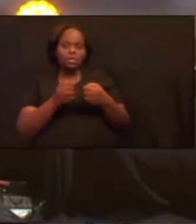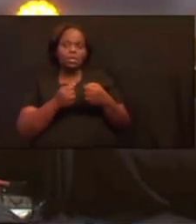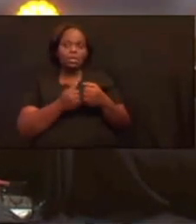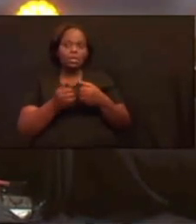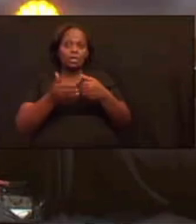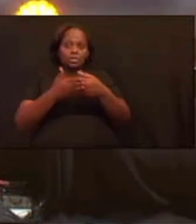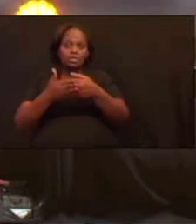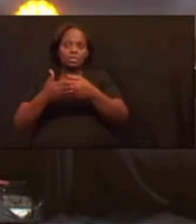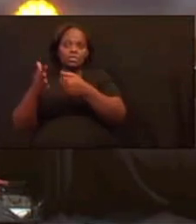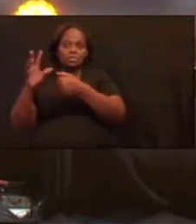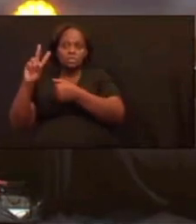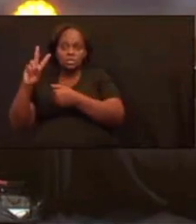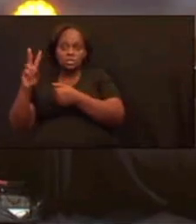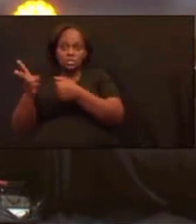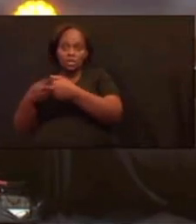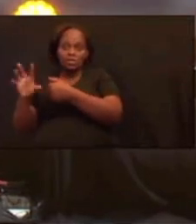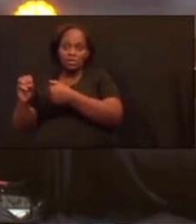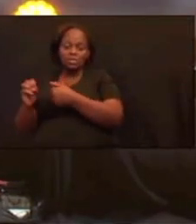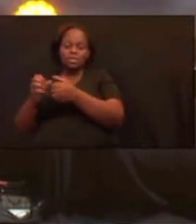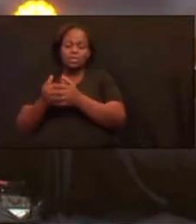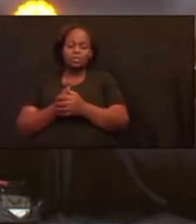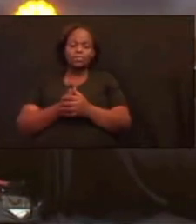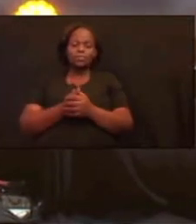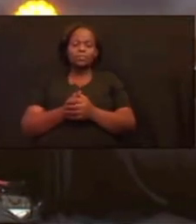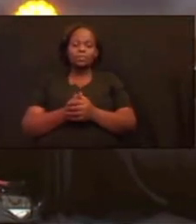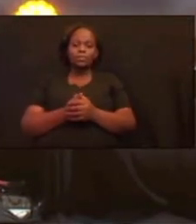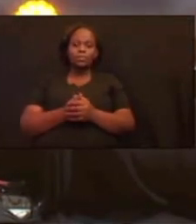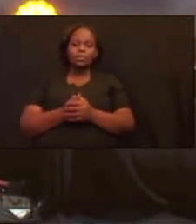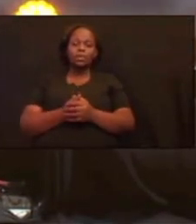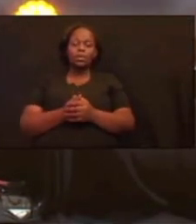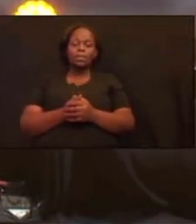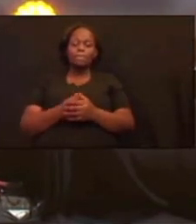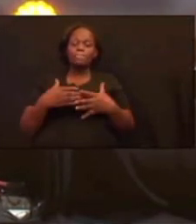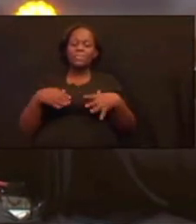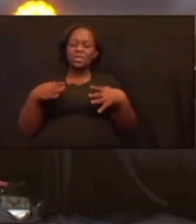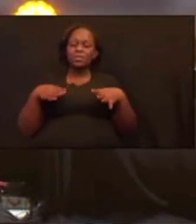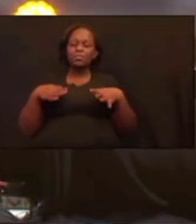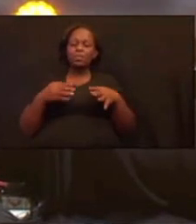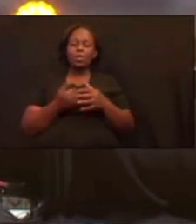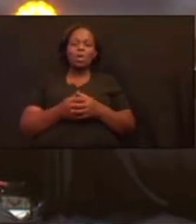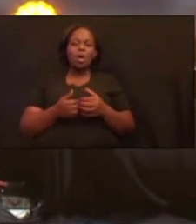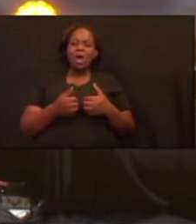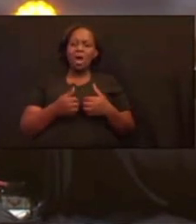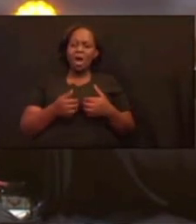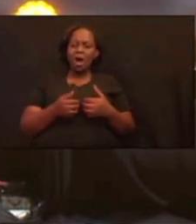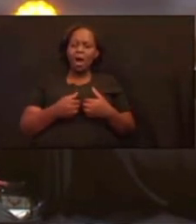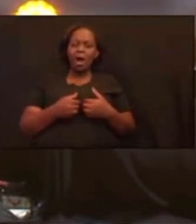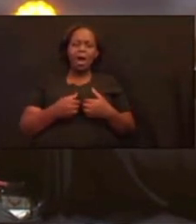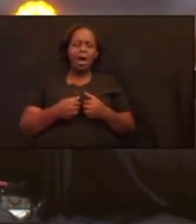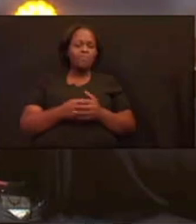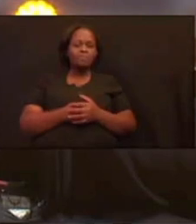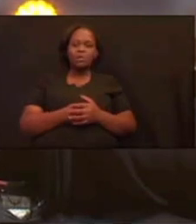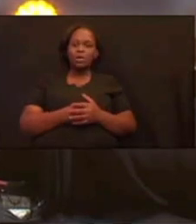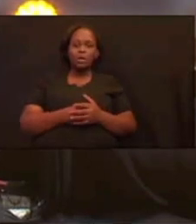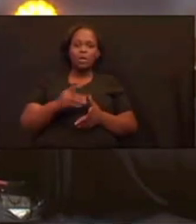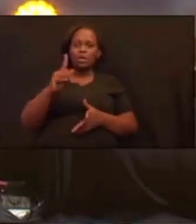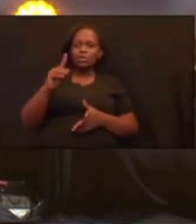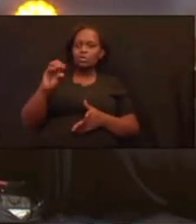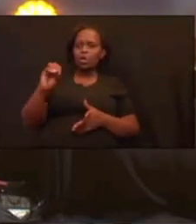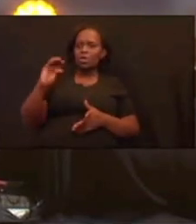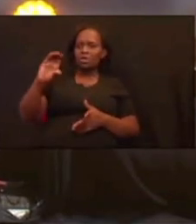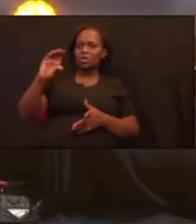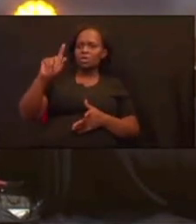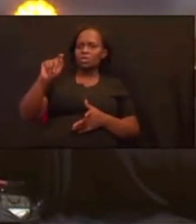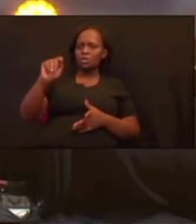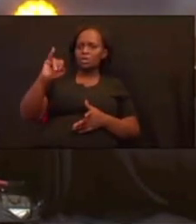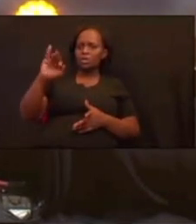30 days, for 60 days, nonstop. Are we together? Doctrine after doctrine with the move of the Spirit. It was